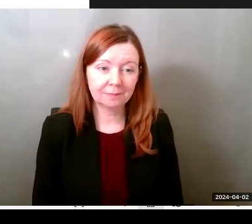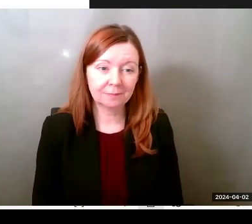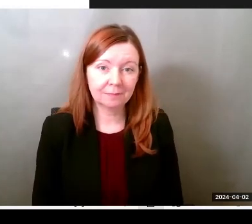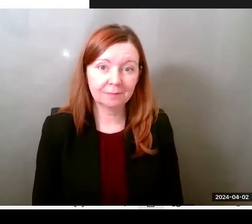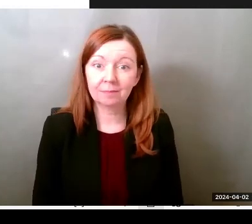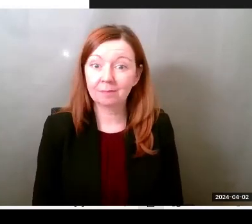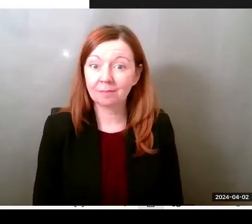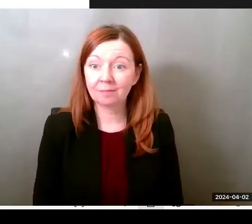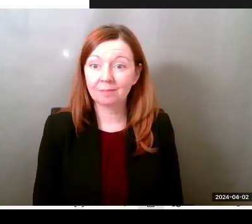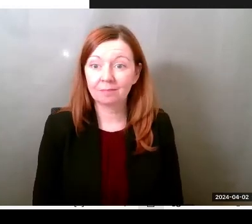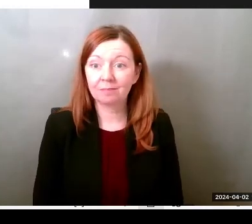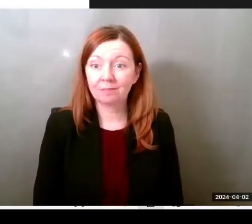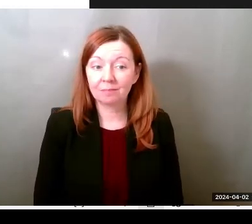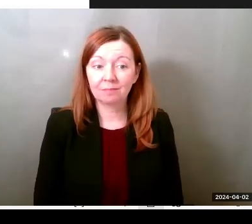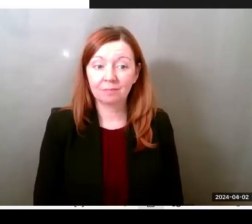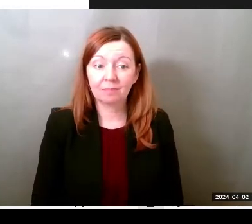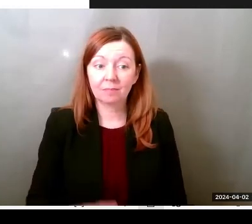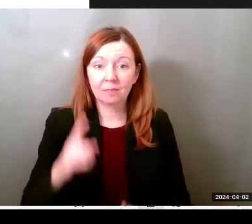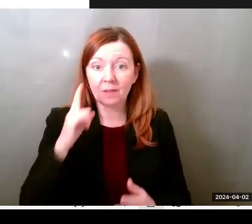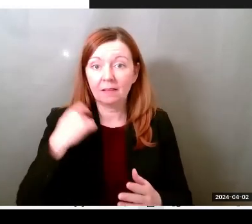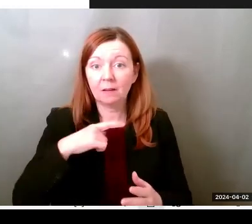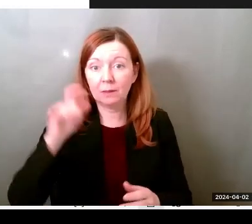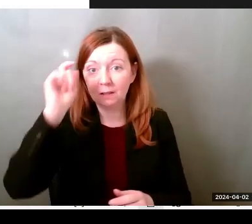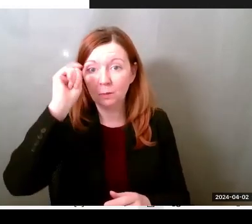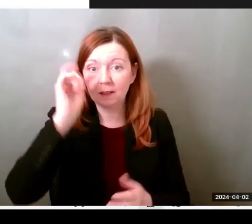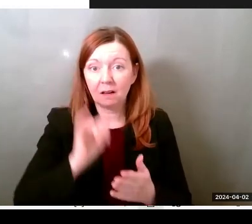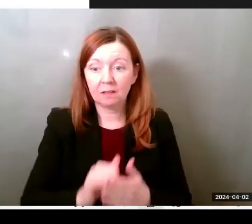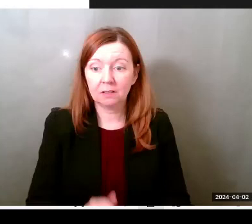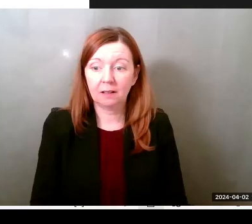So I think that needs to be acknowledged.